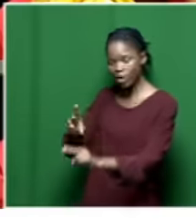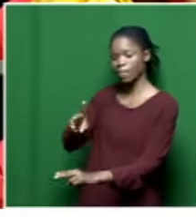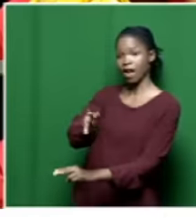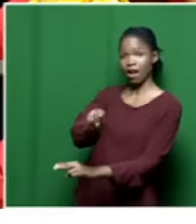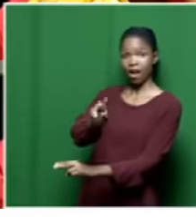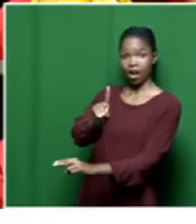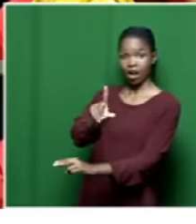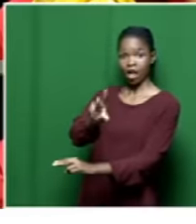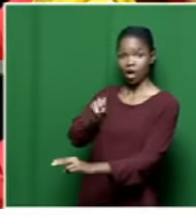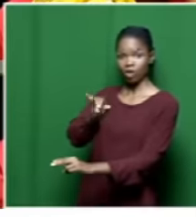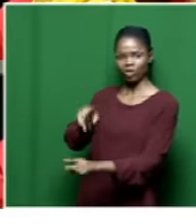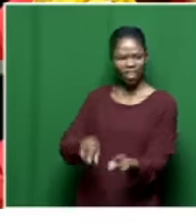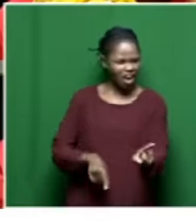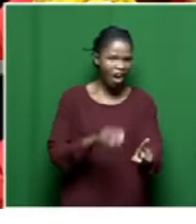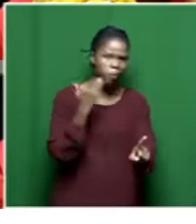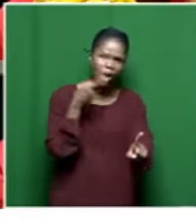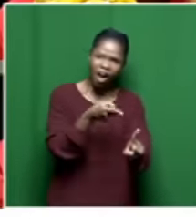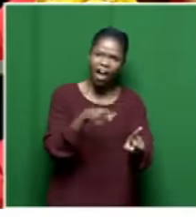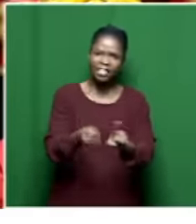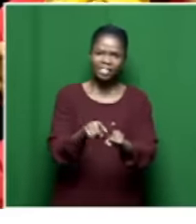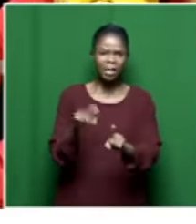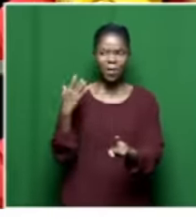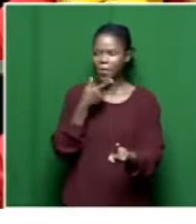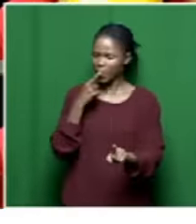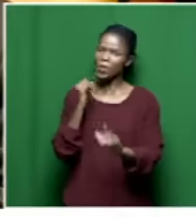an apartheid Honorable apology. Ndlozi. Not in